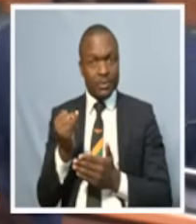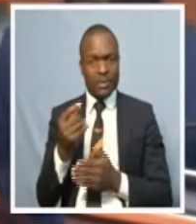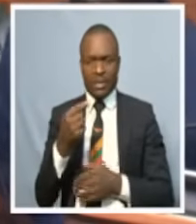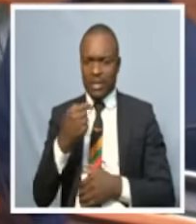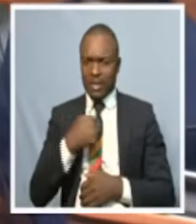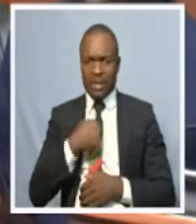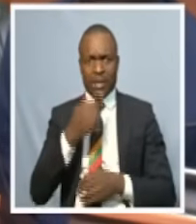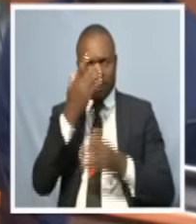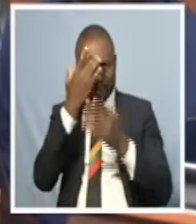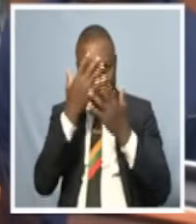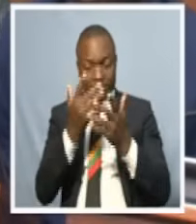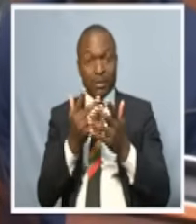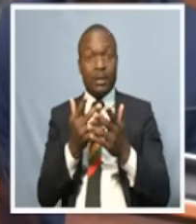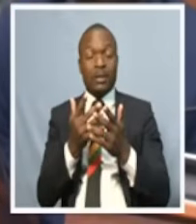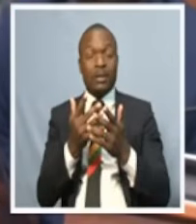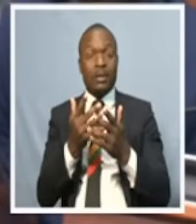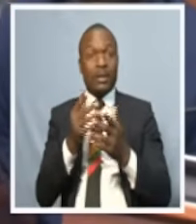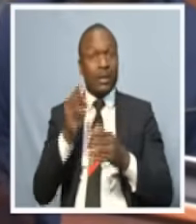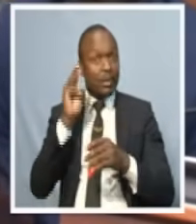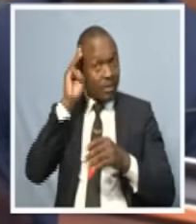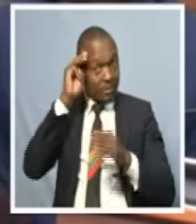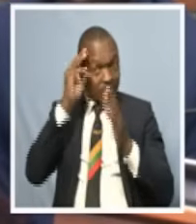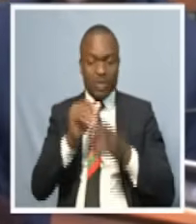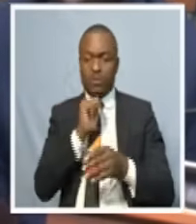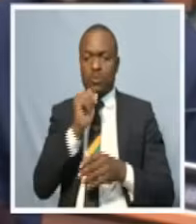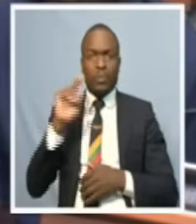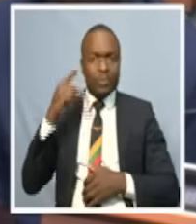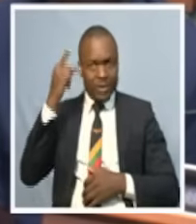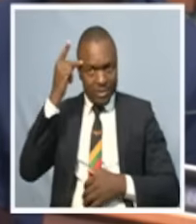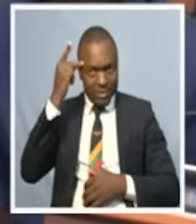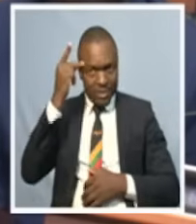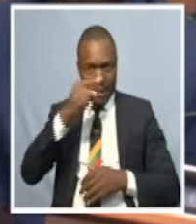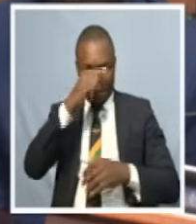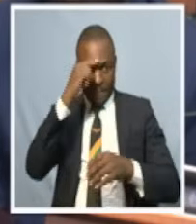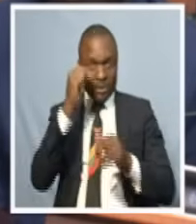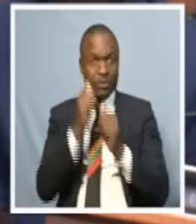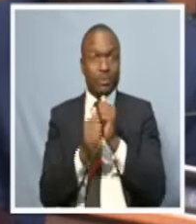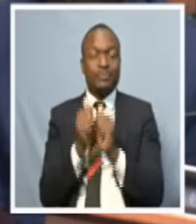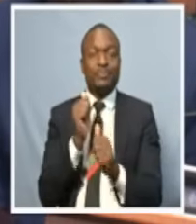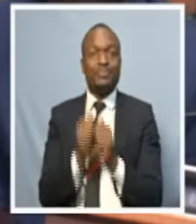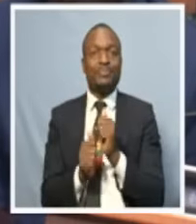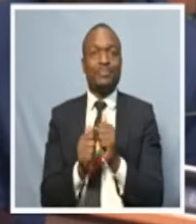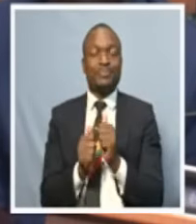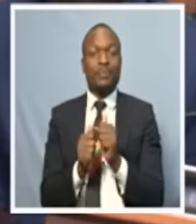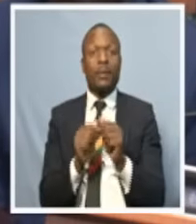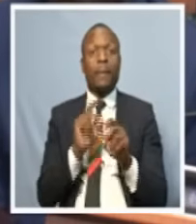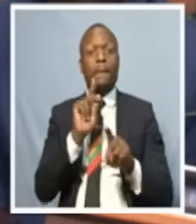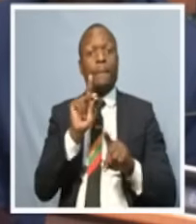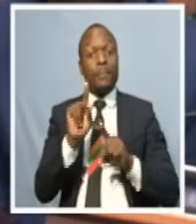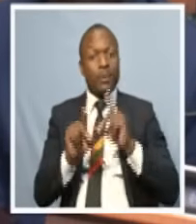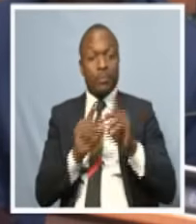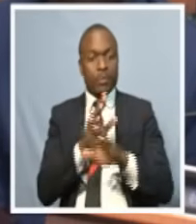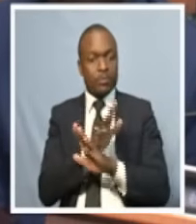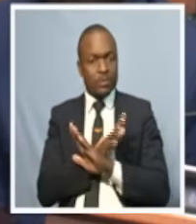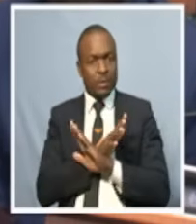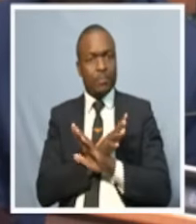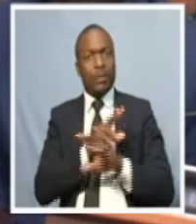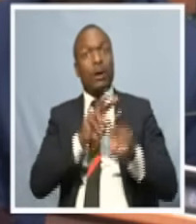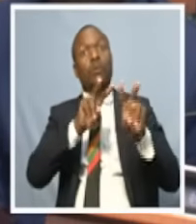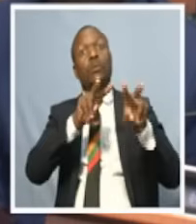was expecting the minister not to politicize, because the Zambians are